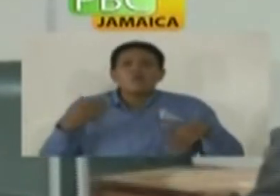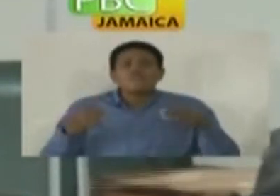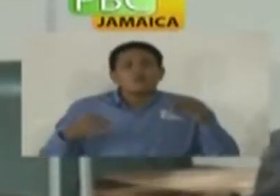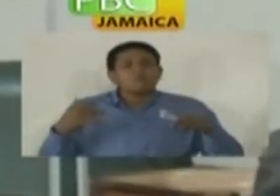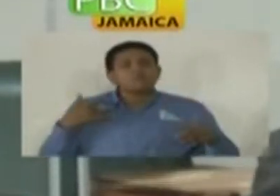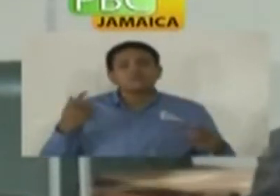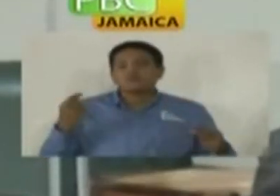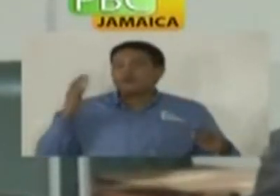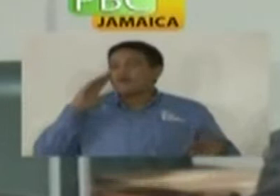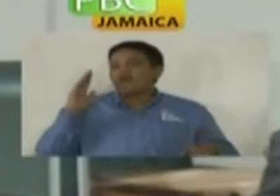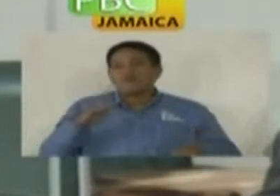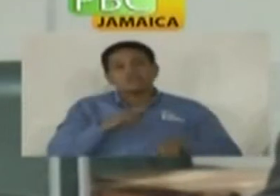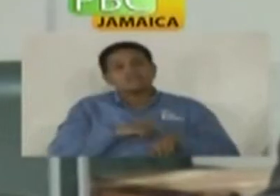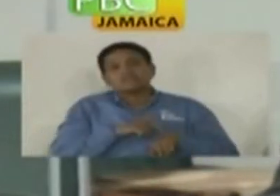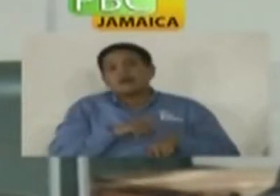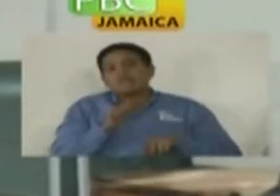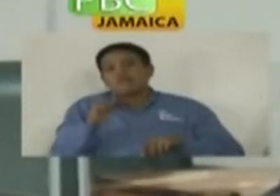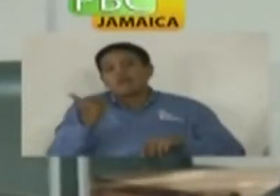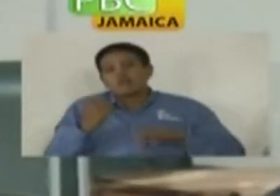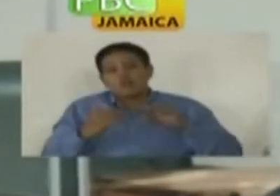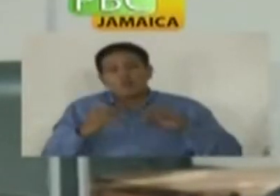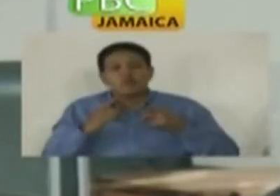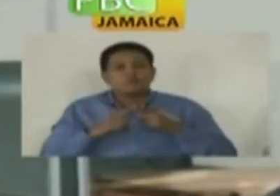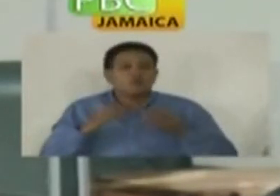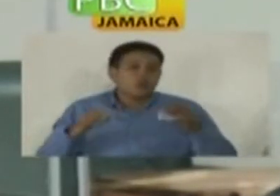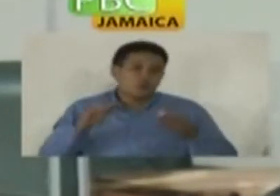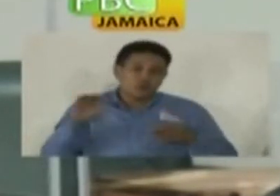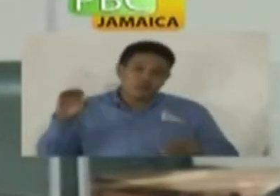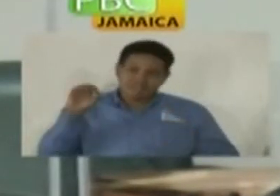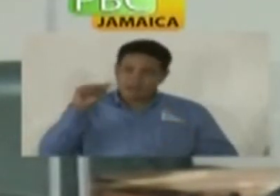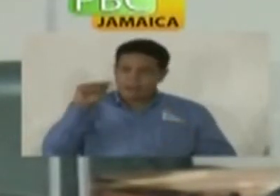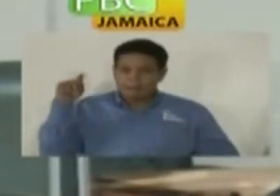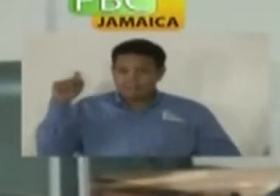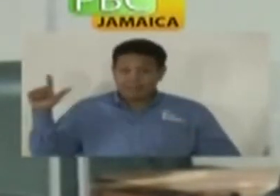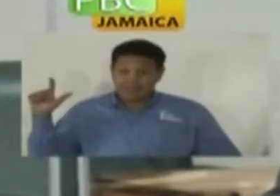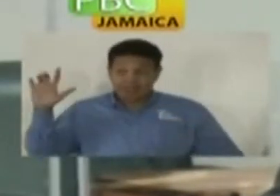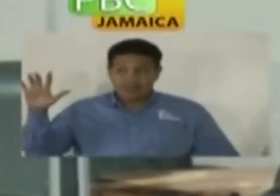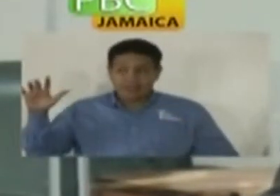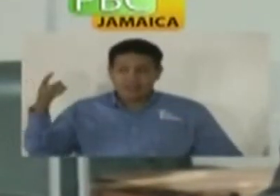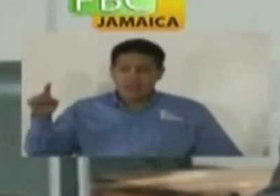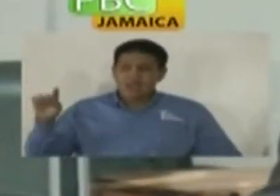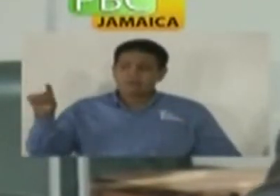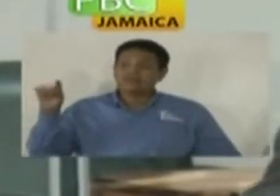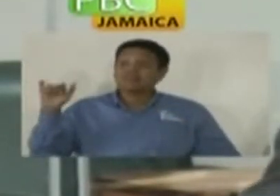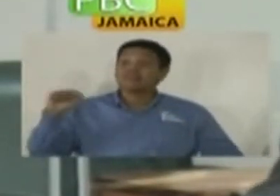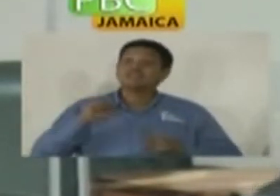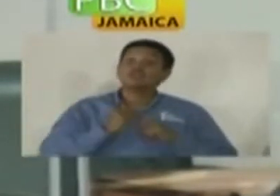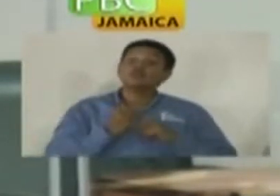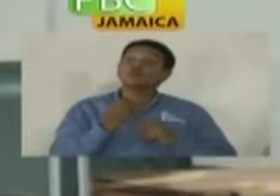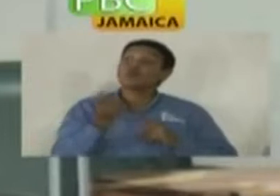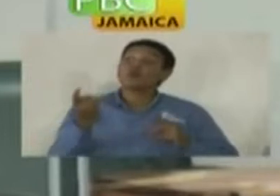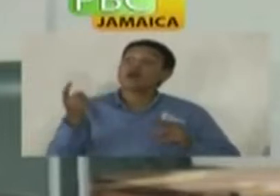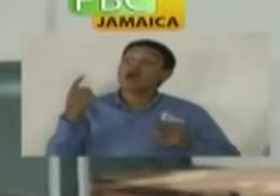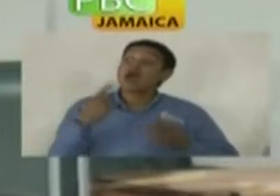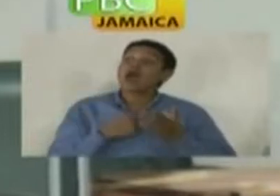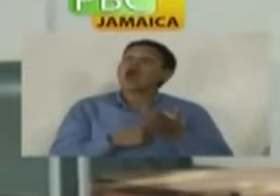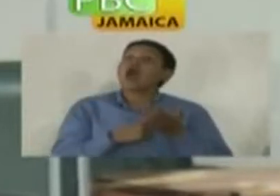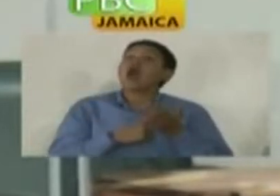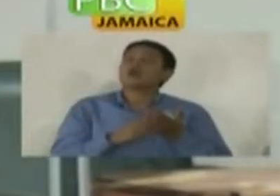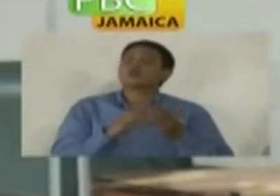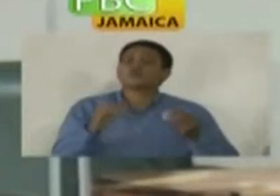other courts. And in those circumstances, nobody argues that there's a lack of